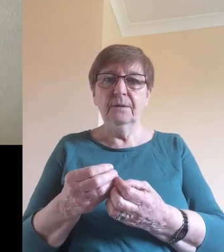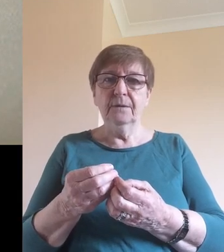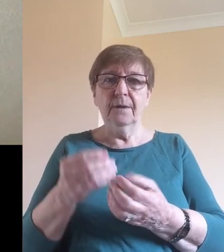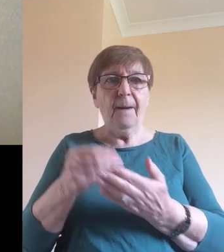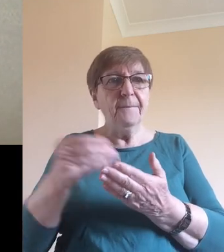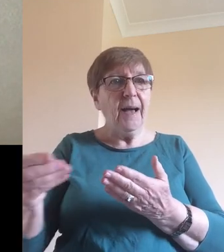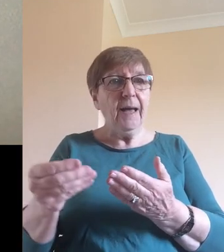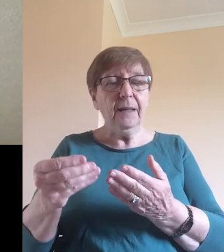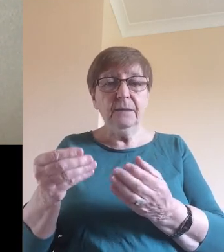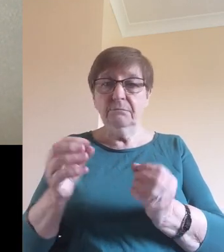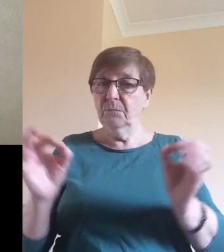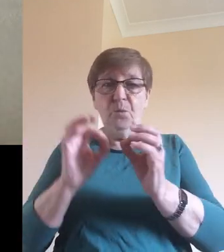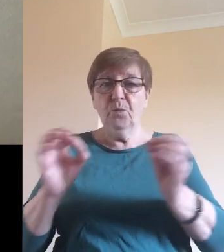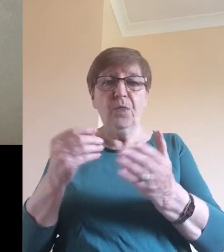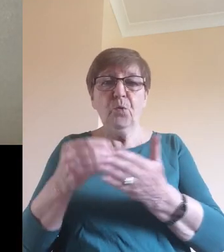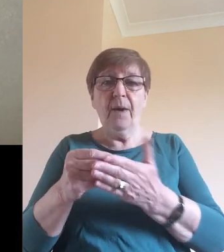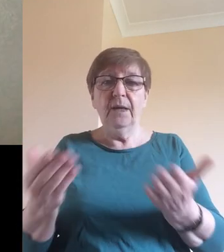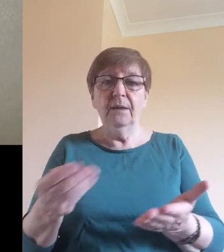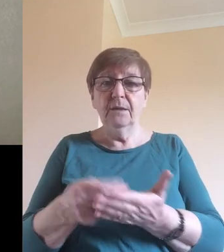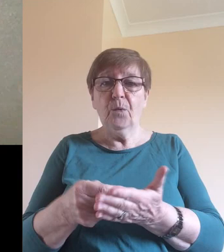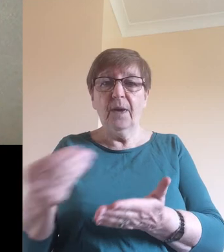Buy with no money.